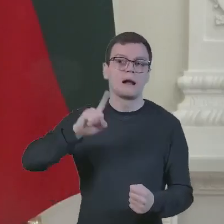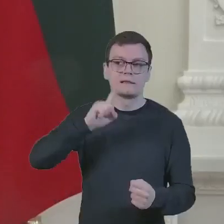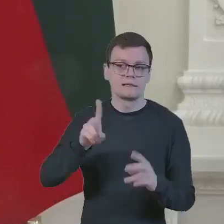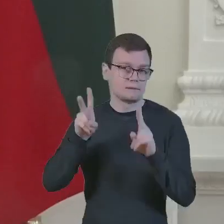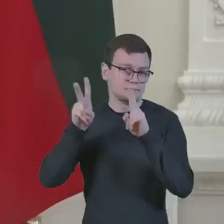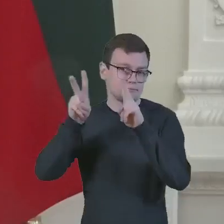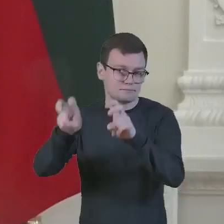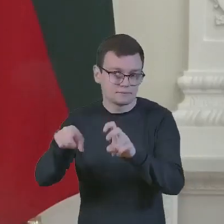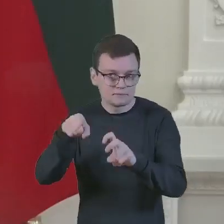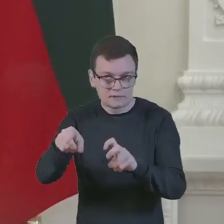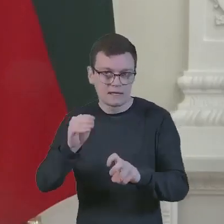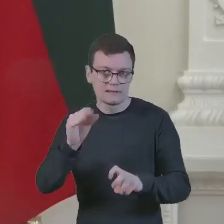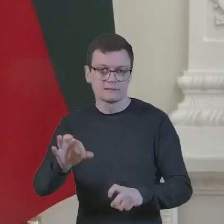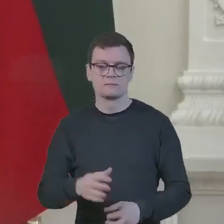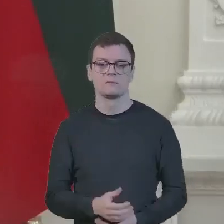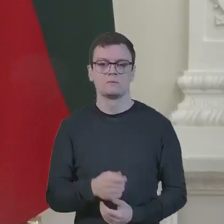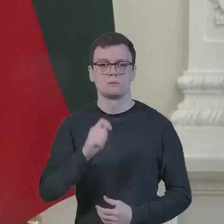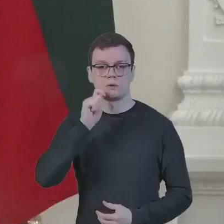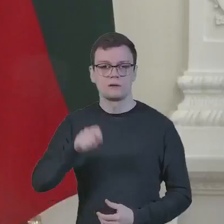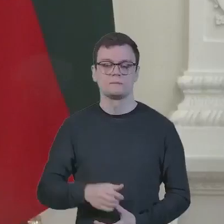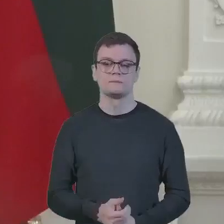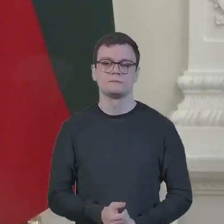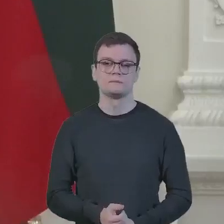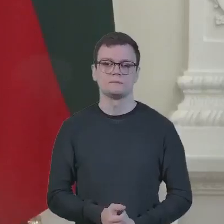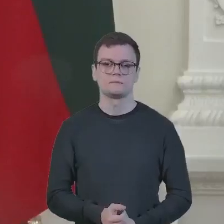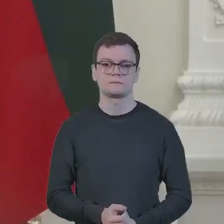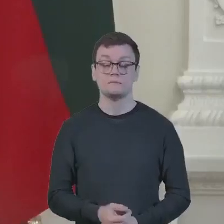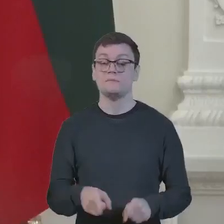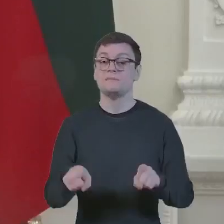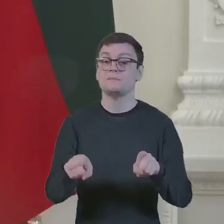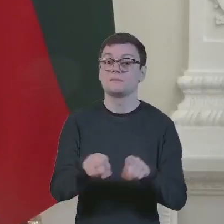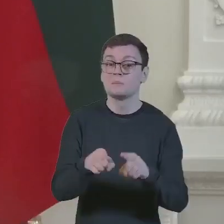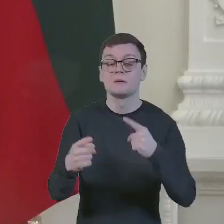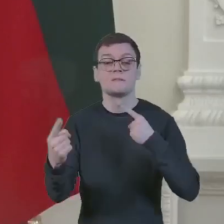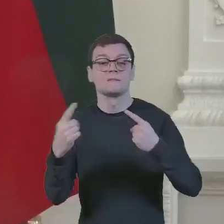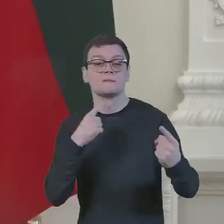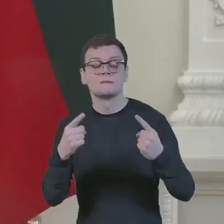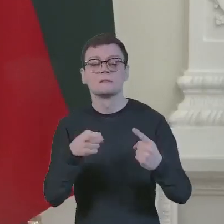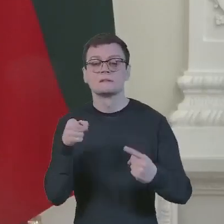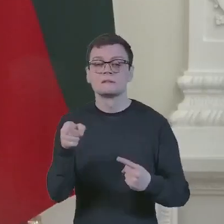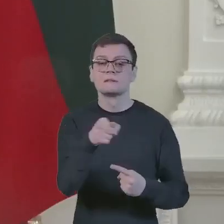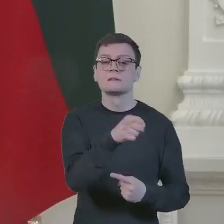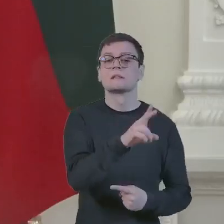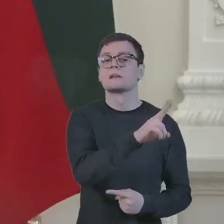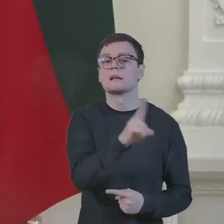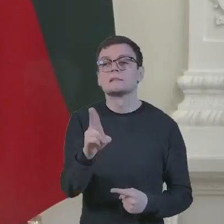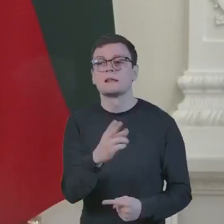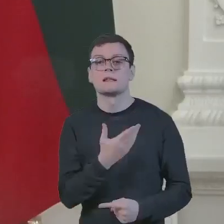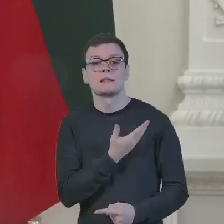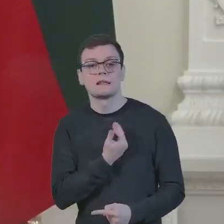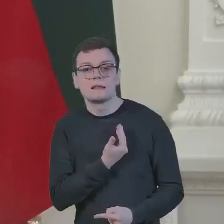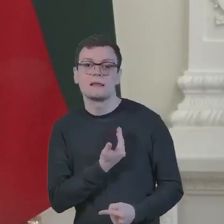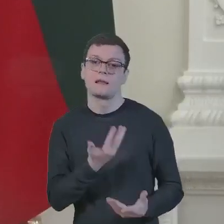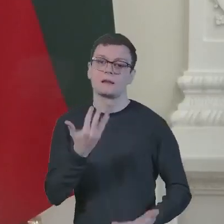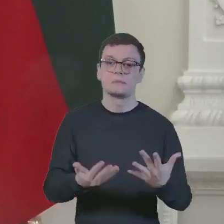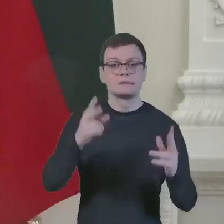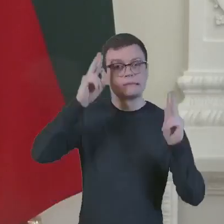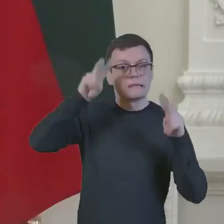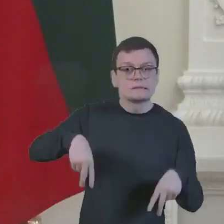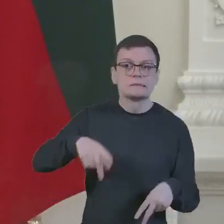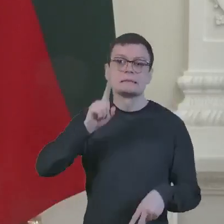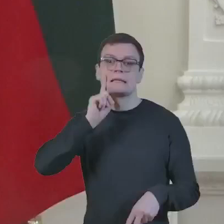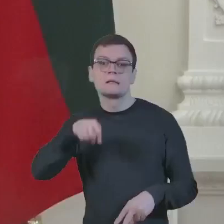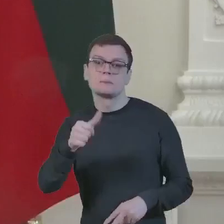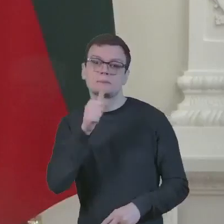countries that support Ukraine's candidate country status. We also discuss the issue with those countries who